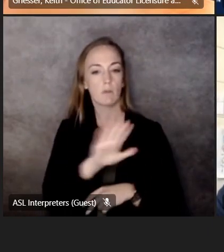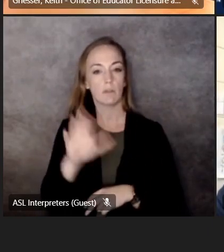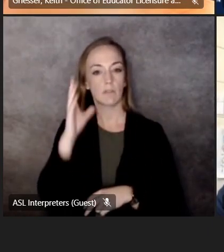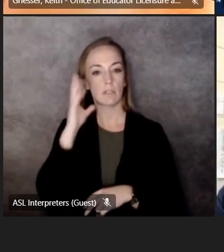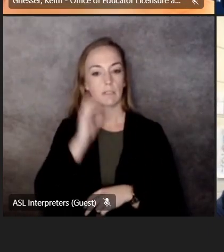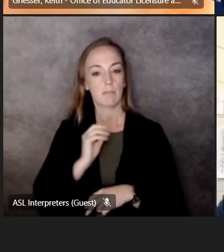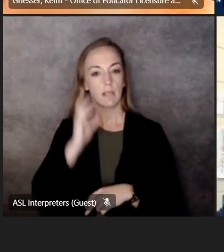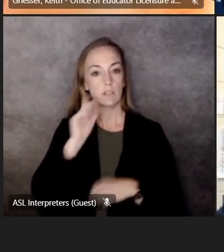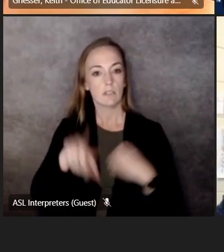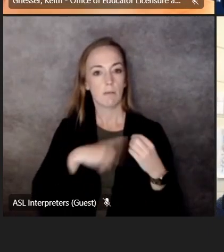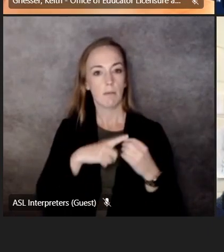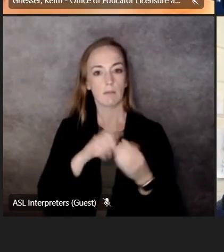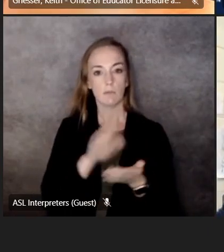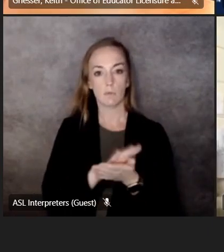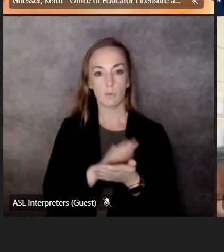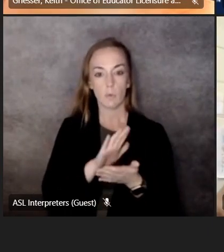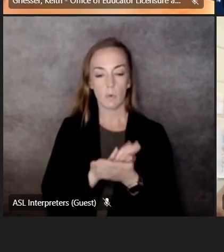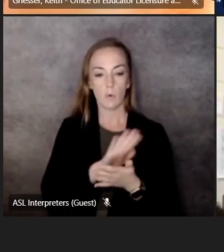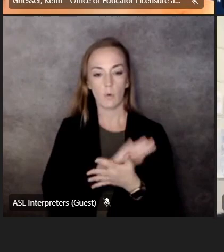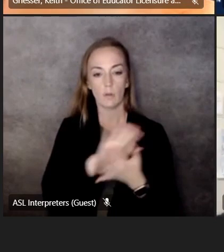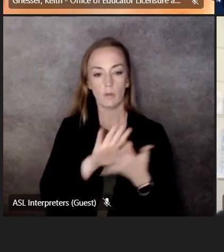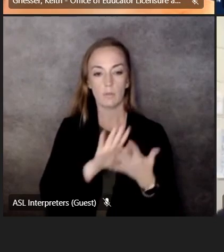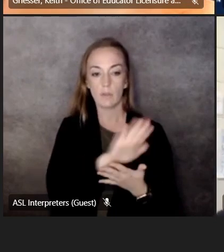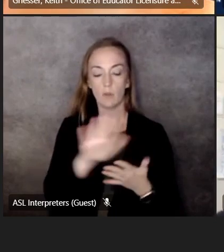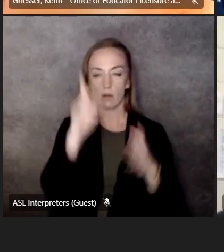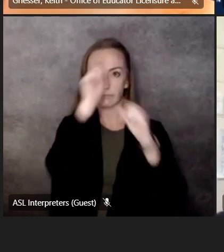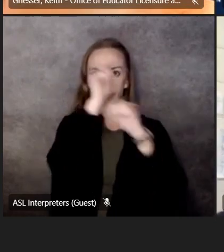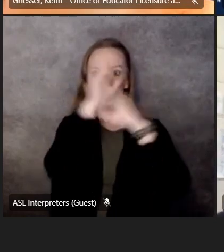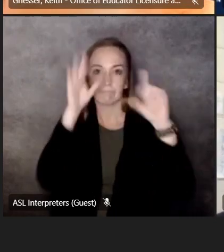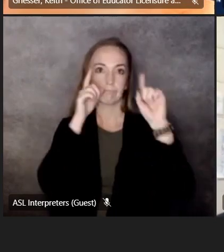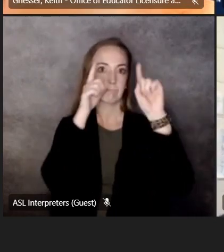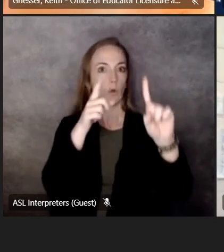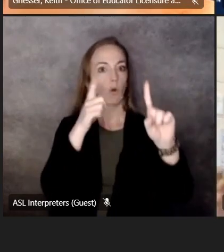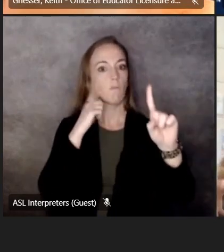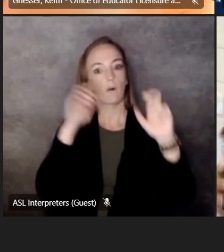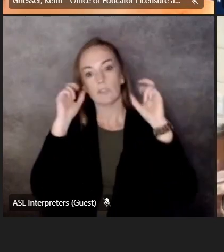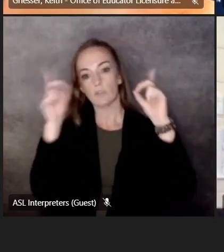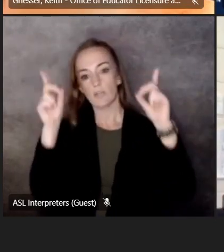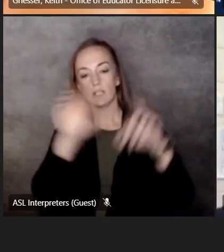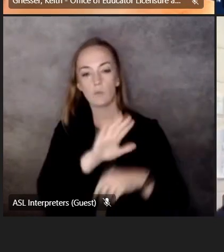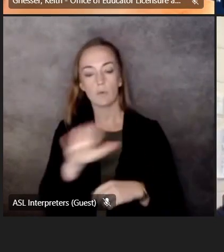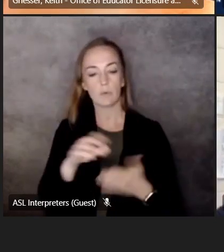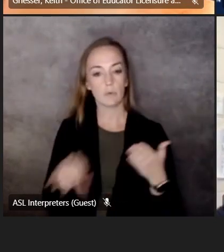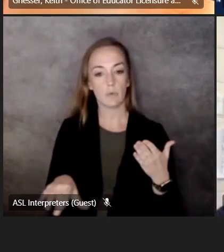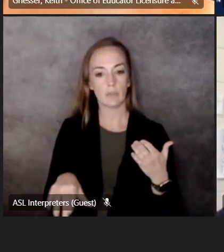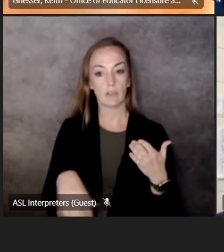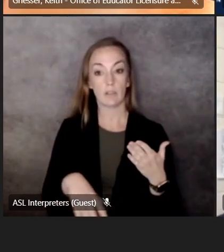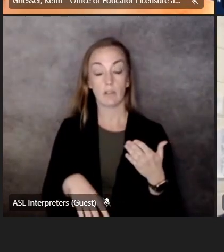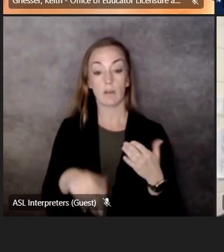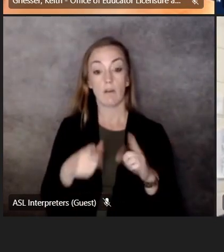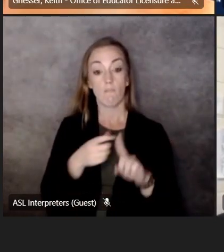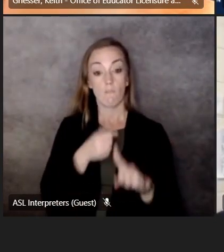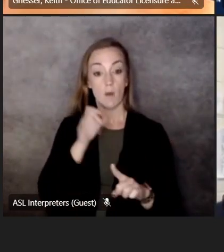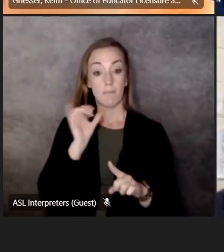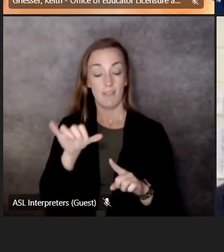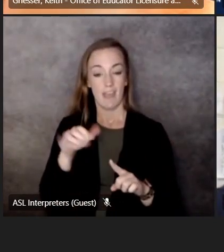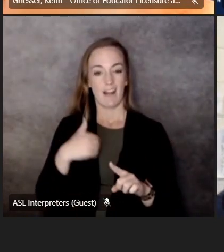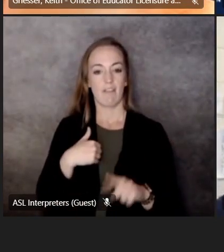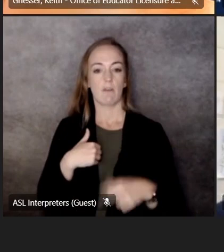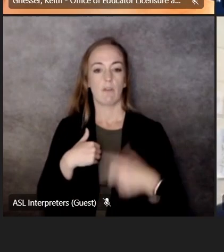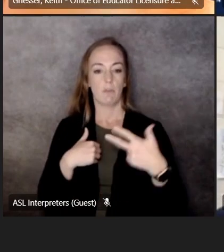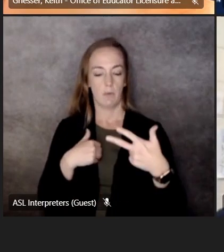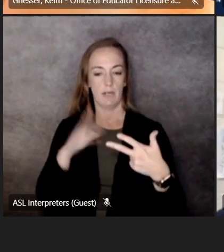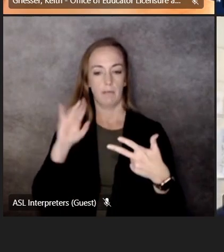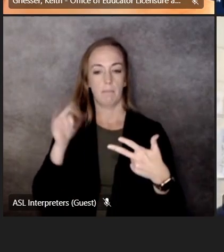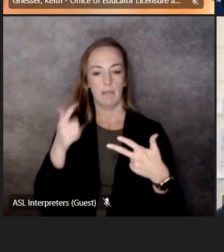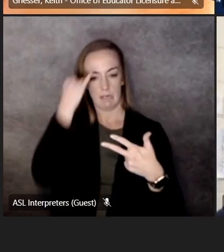about what their aspirations were for education and for their kids. Out of that, 3 big ideas emerged. The first is that we needed